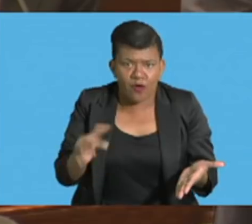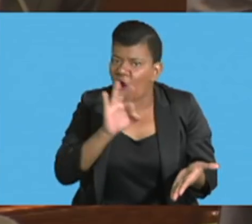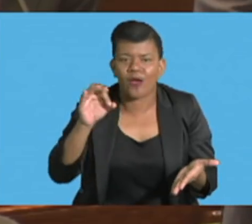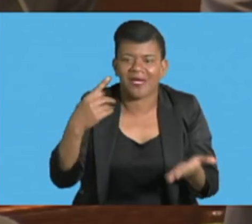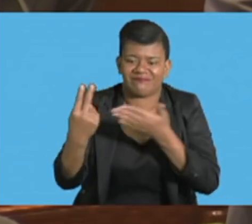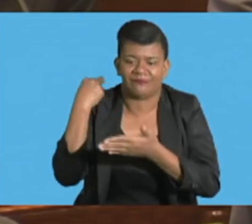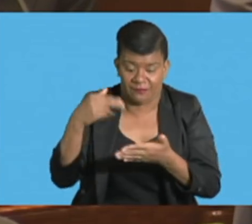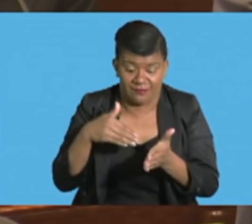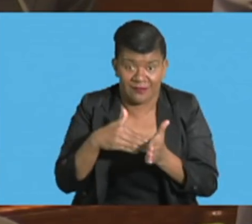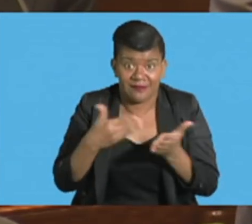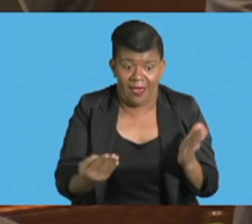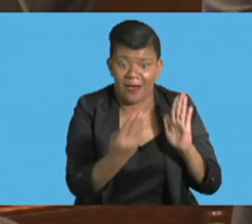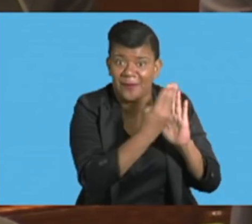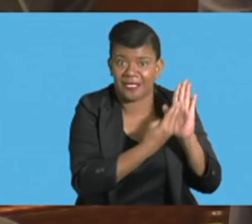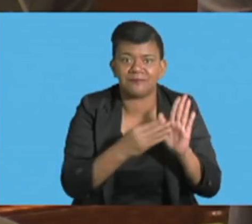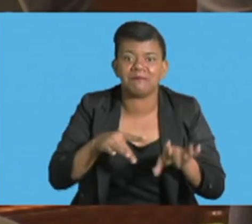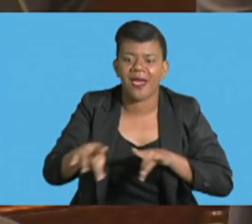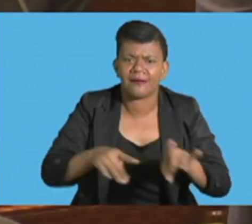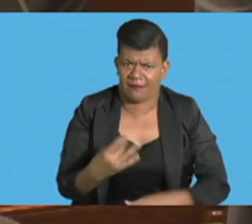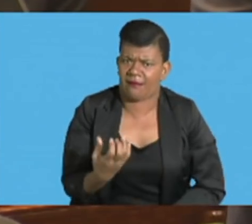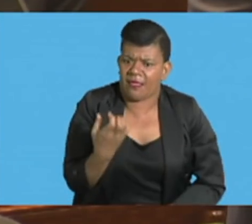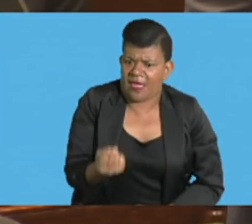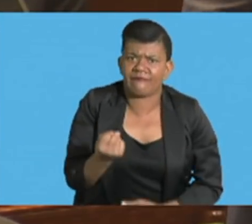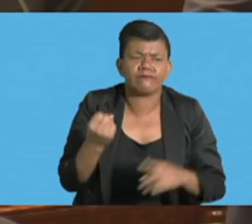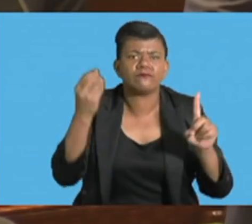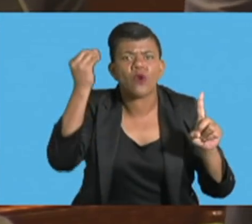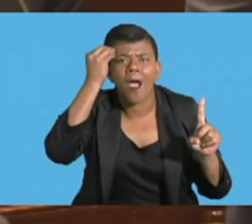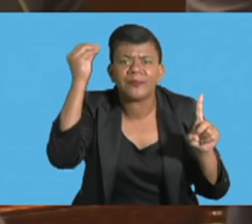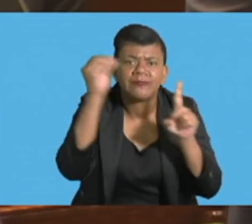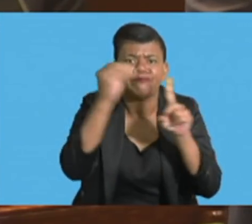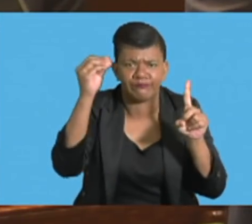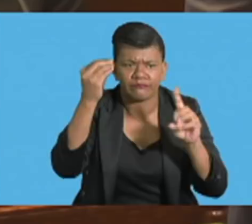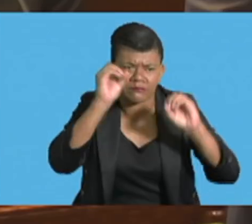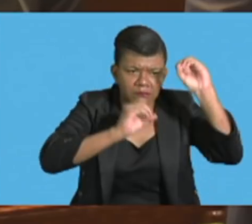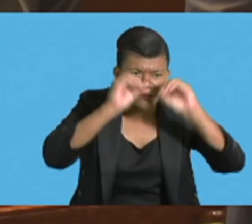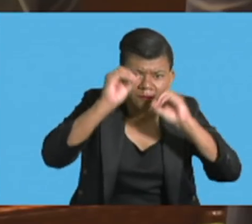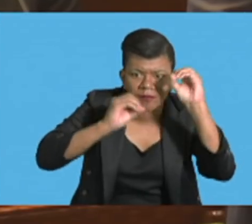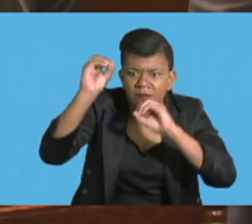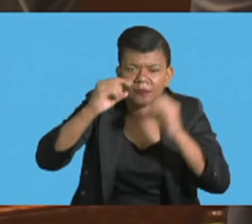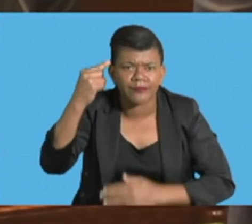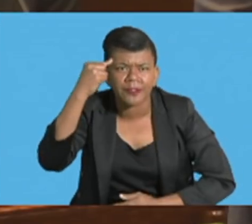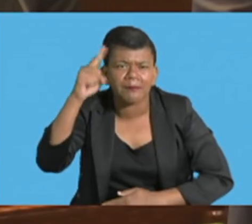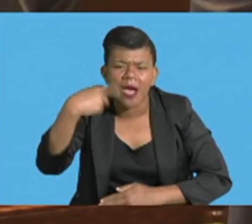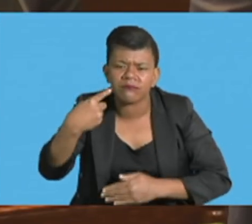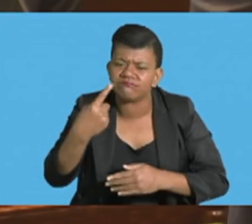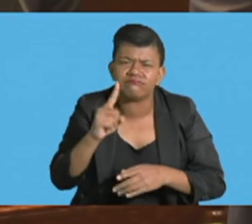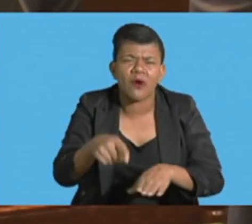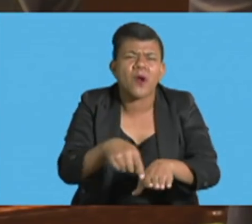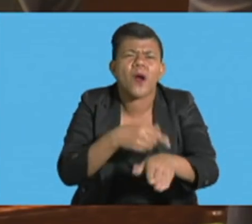guided by objectives and analytic thinking, not short-term gains or political